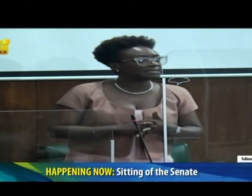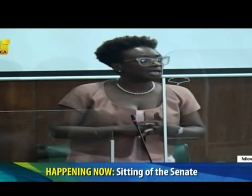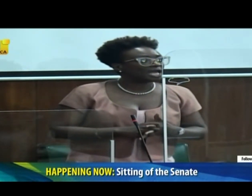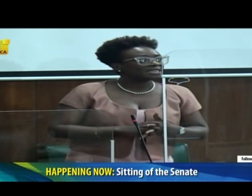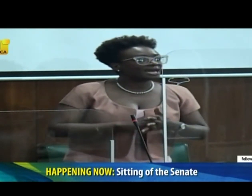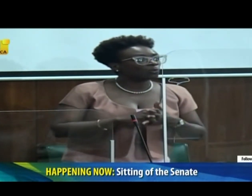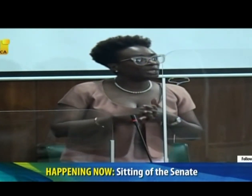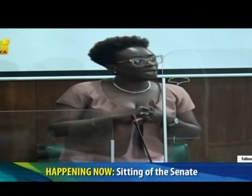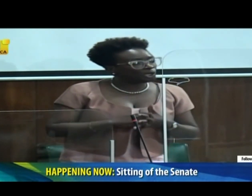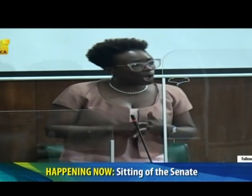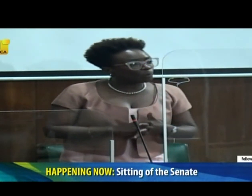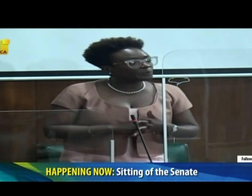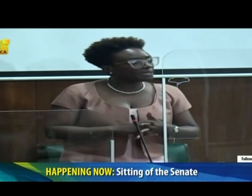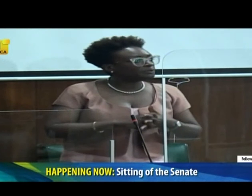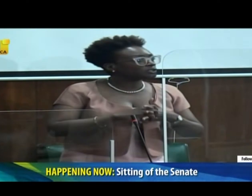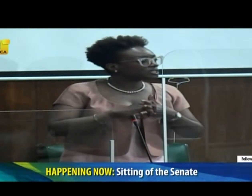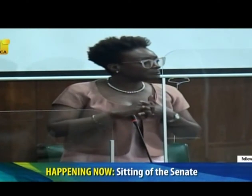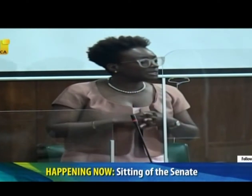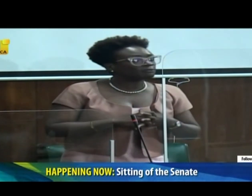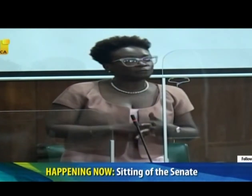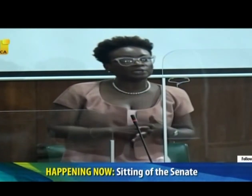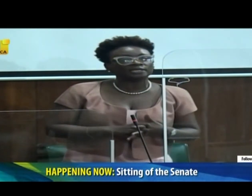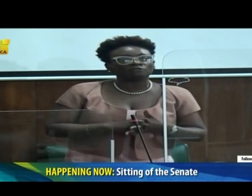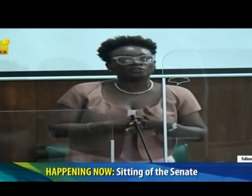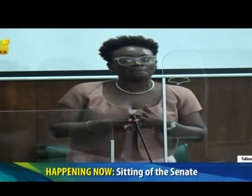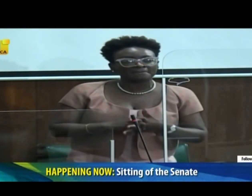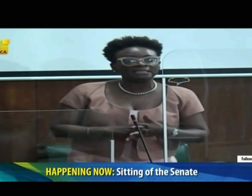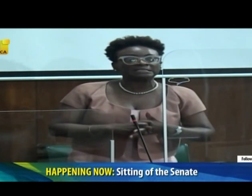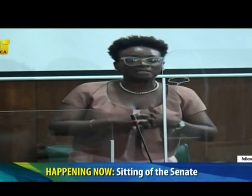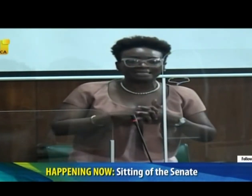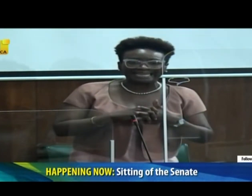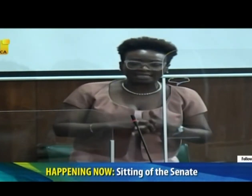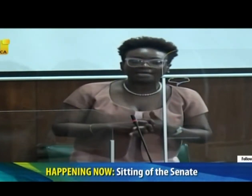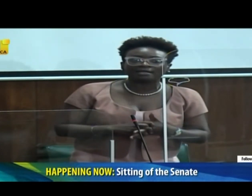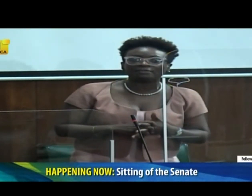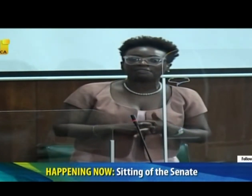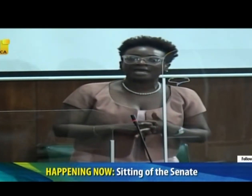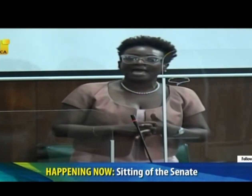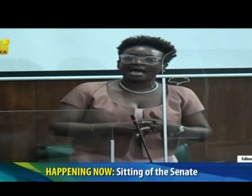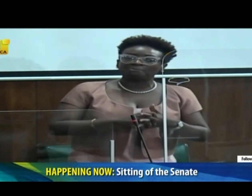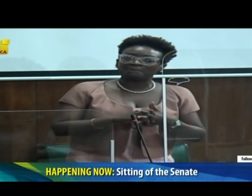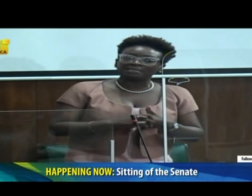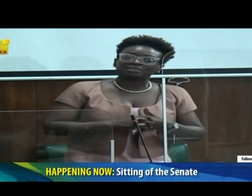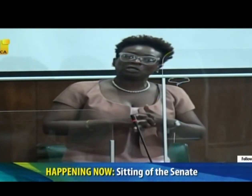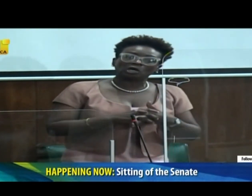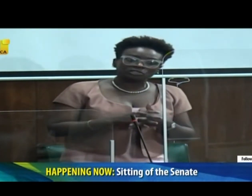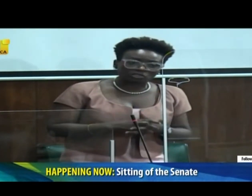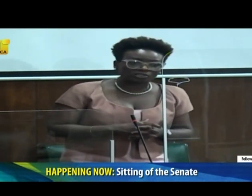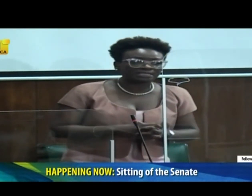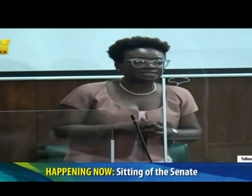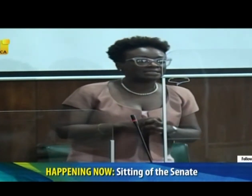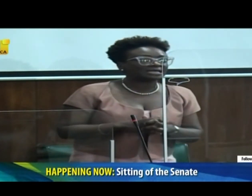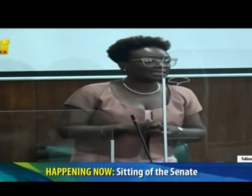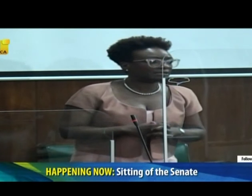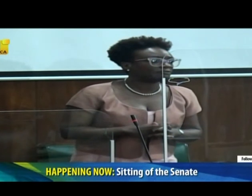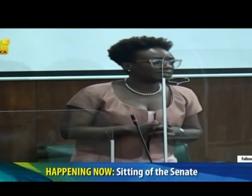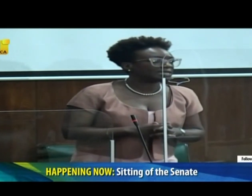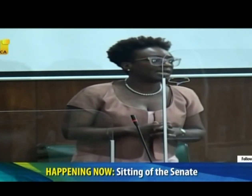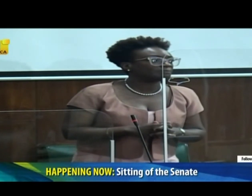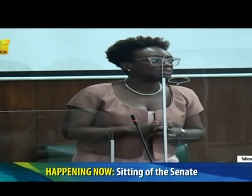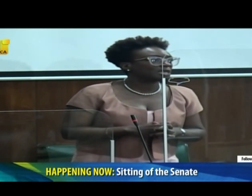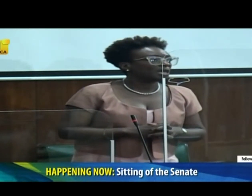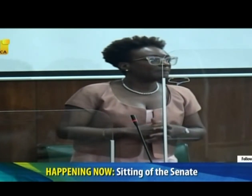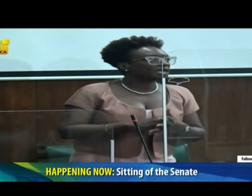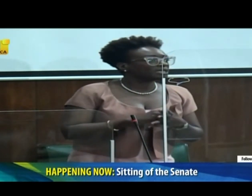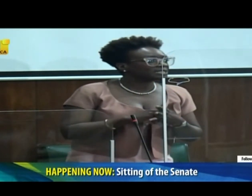place that will allow people to speak freely of their mental ill health and mental uncertainties at different